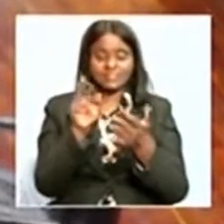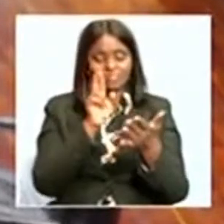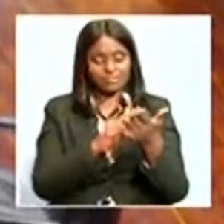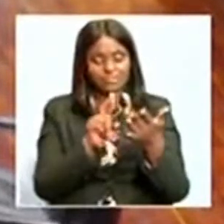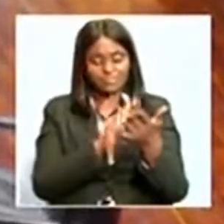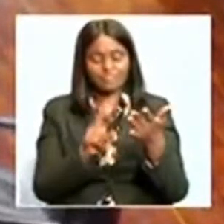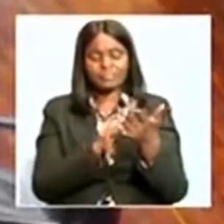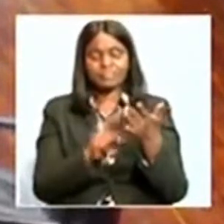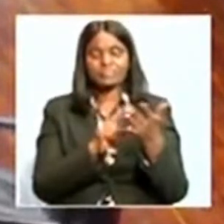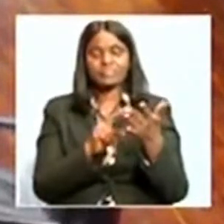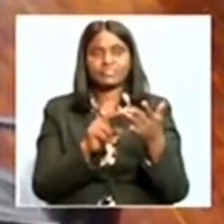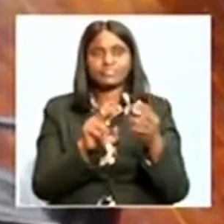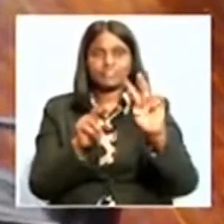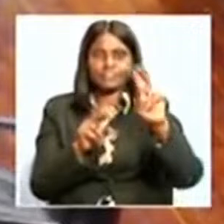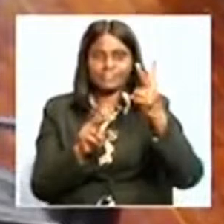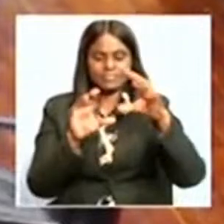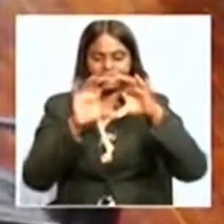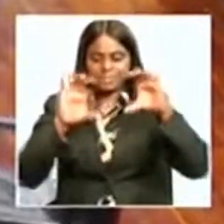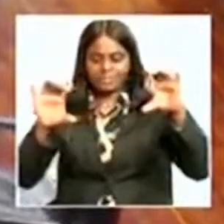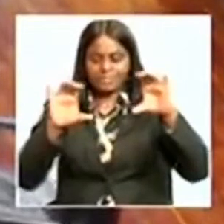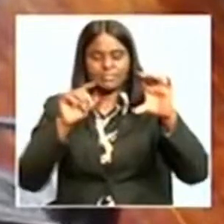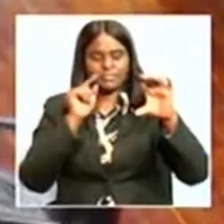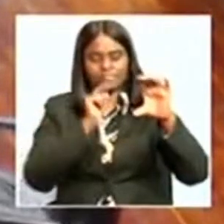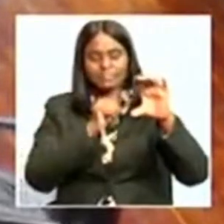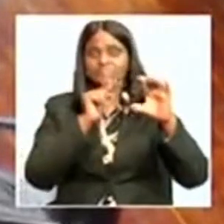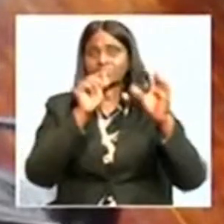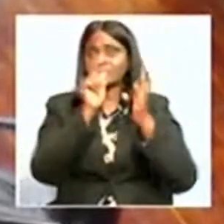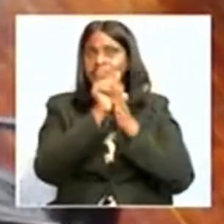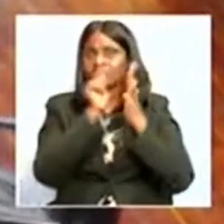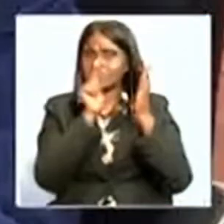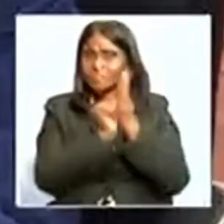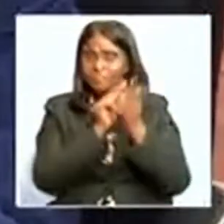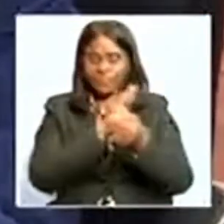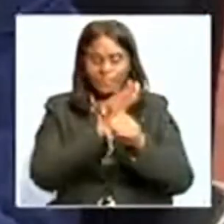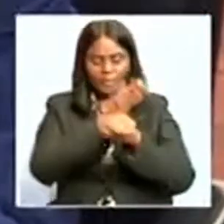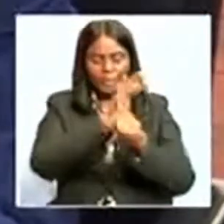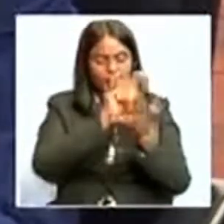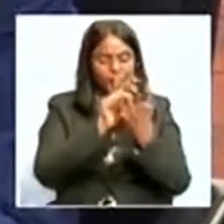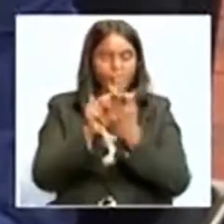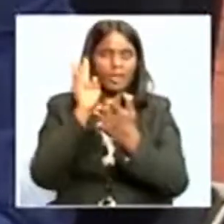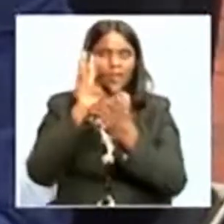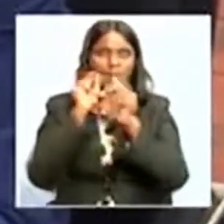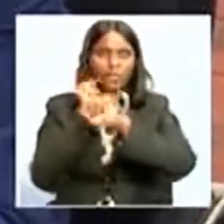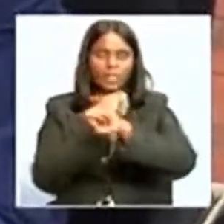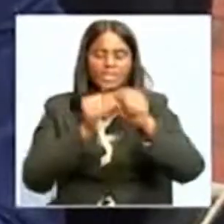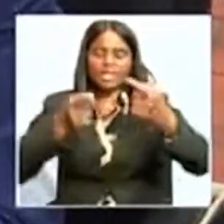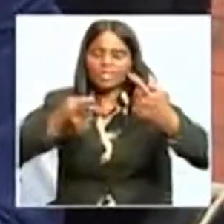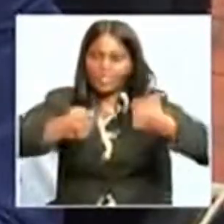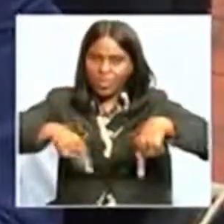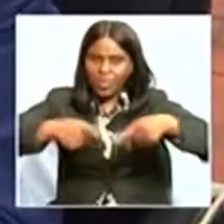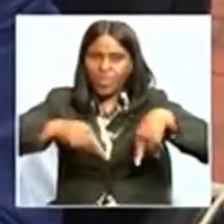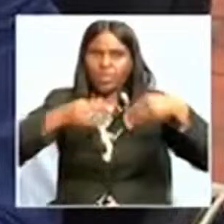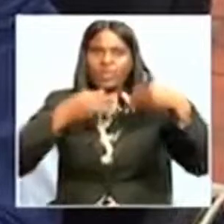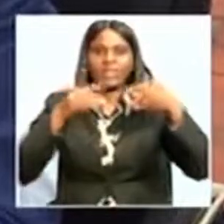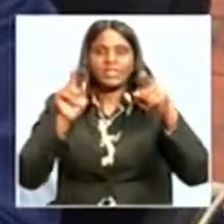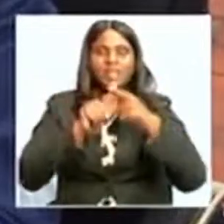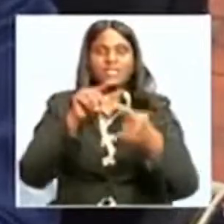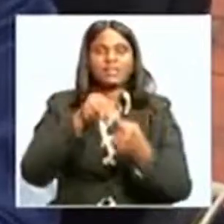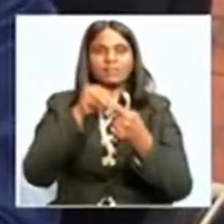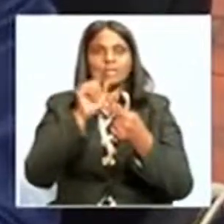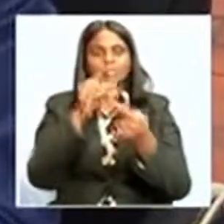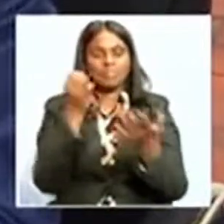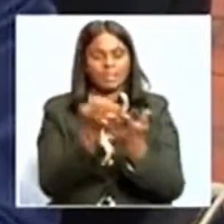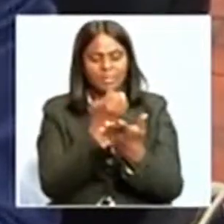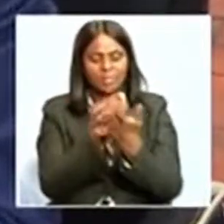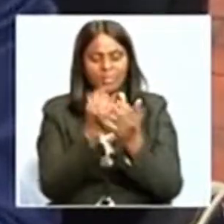reads some point, the second paragraph says the bill, once enacted, will protect local markets and address specific